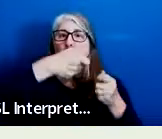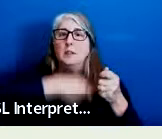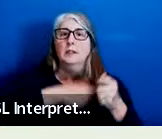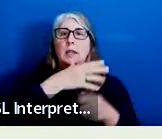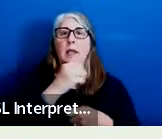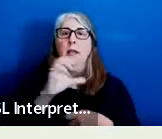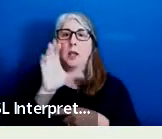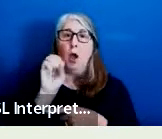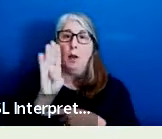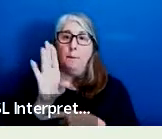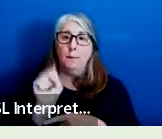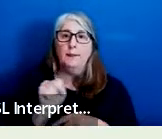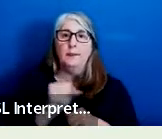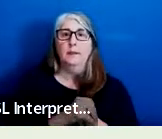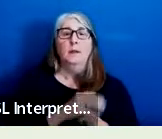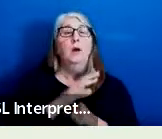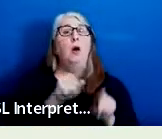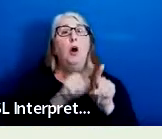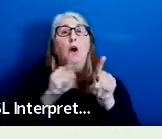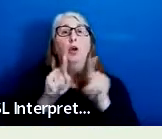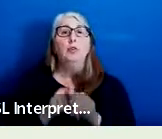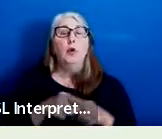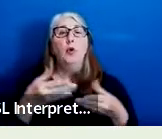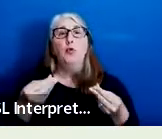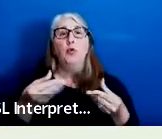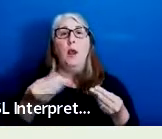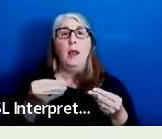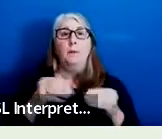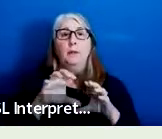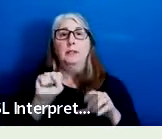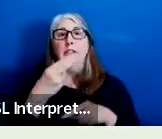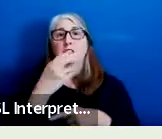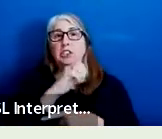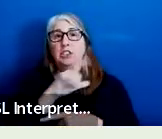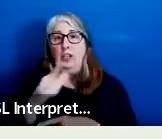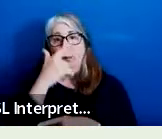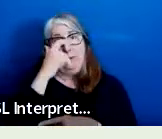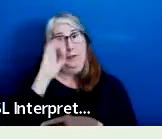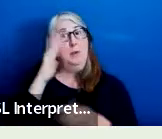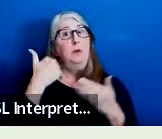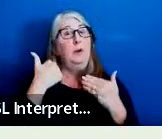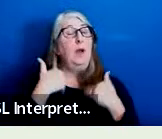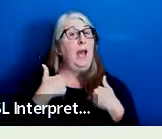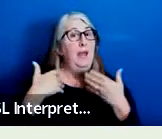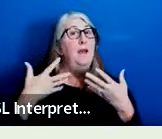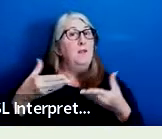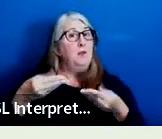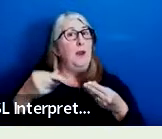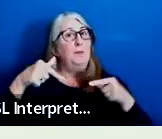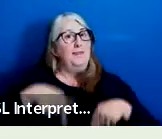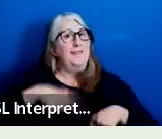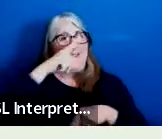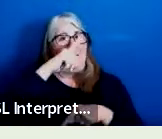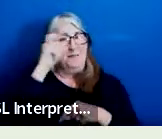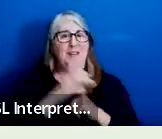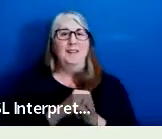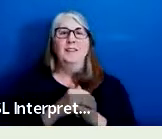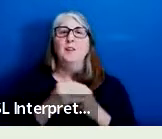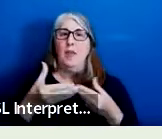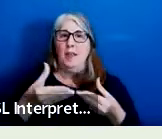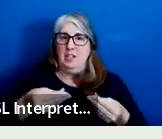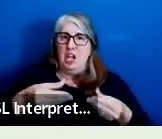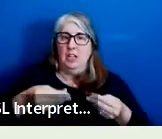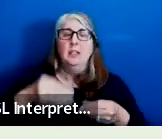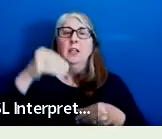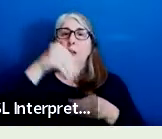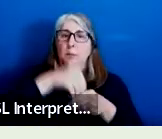accept crab shells because we're going to have our crab feast this summer. You can put those crab shells, clam shells in